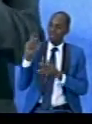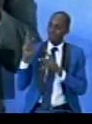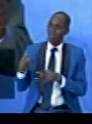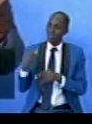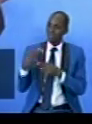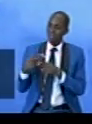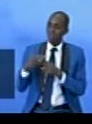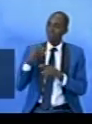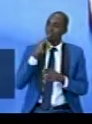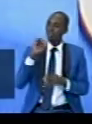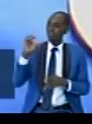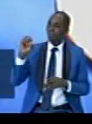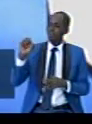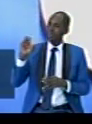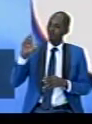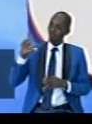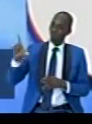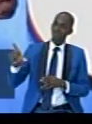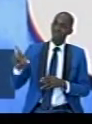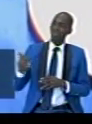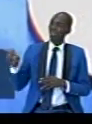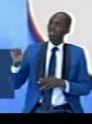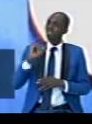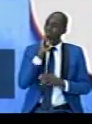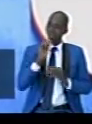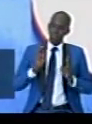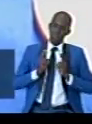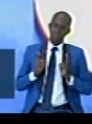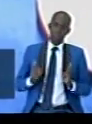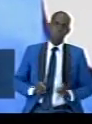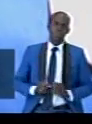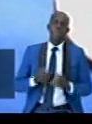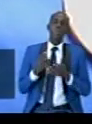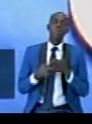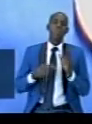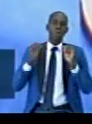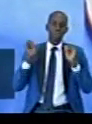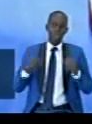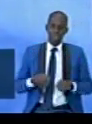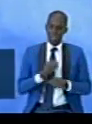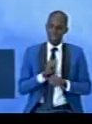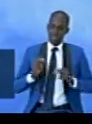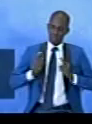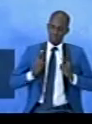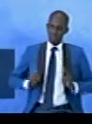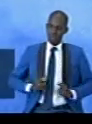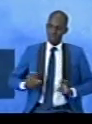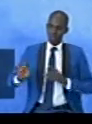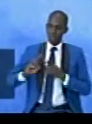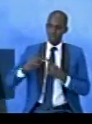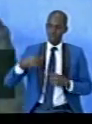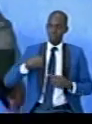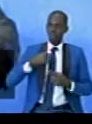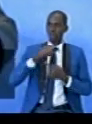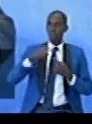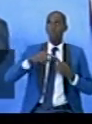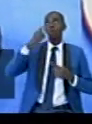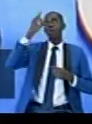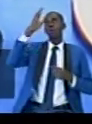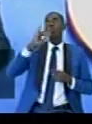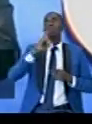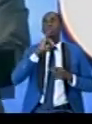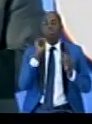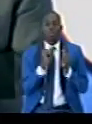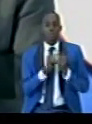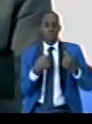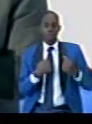you understand that your enemy is contending with the Almighty God, there'll be